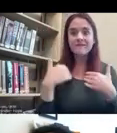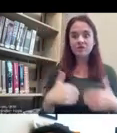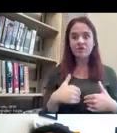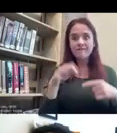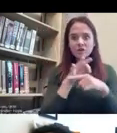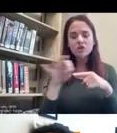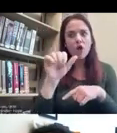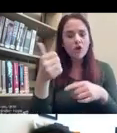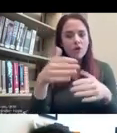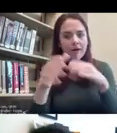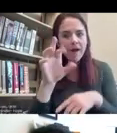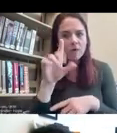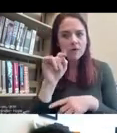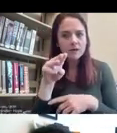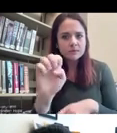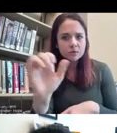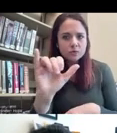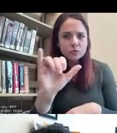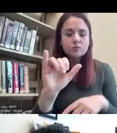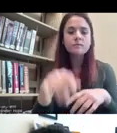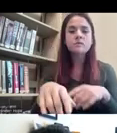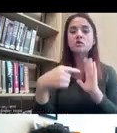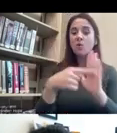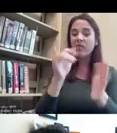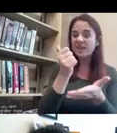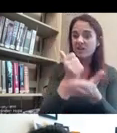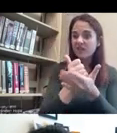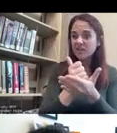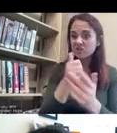outcomes, and showed that the intervention